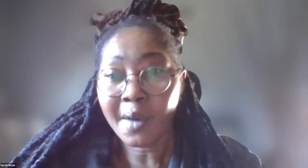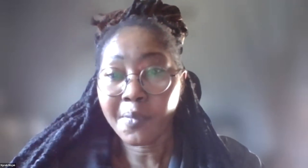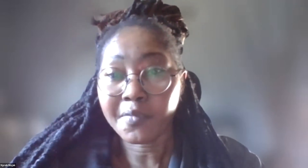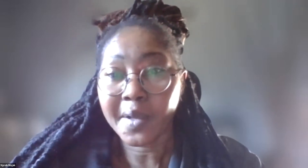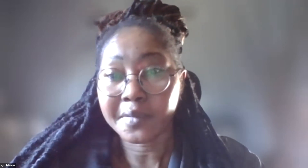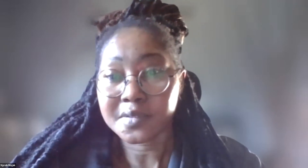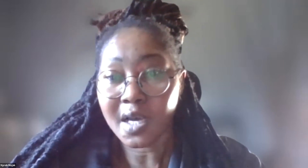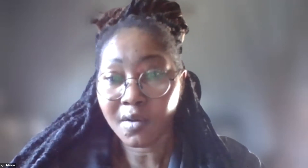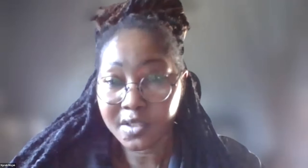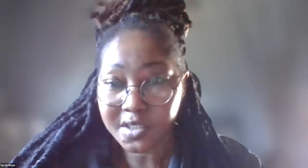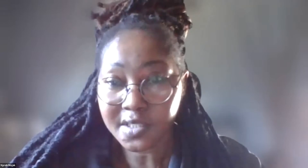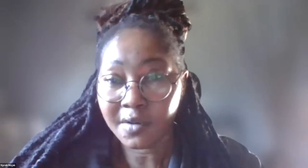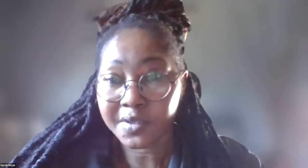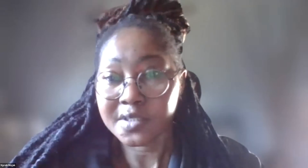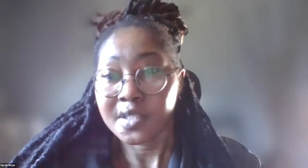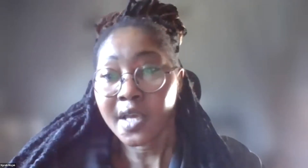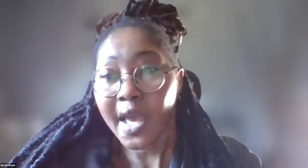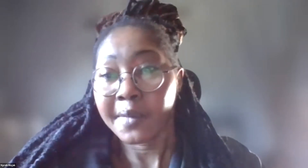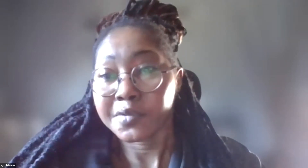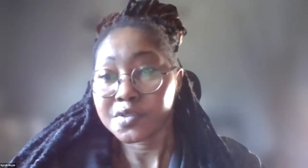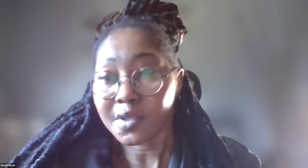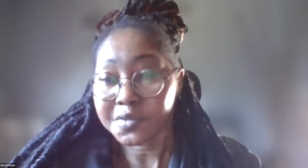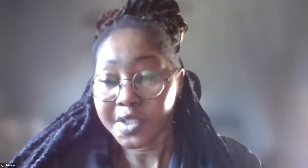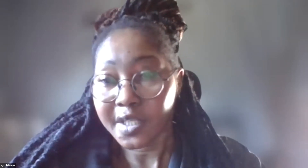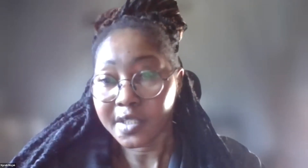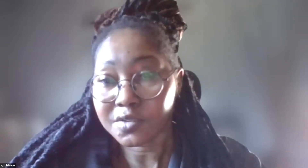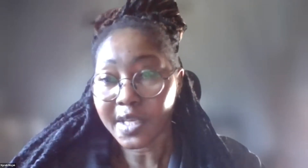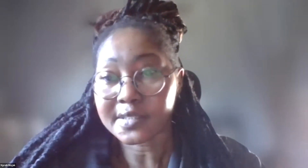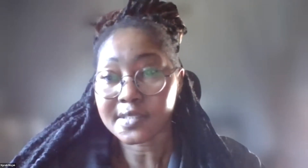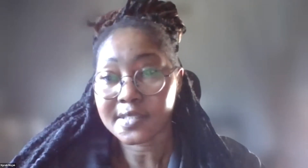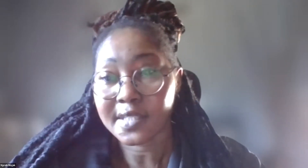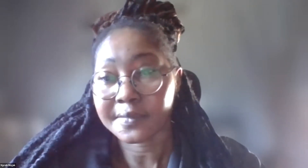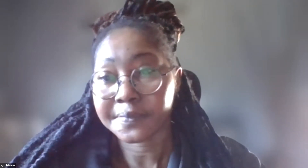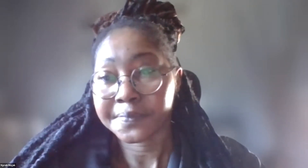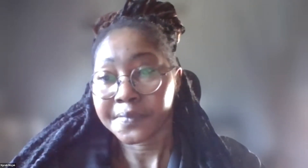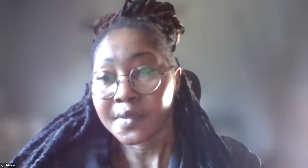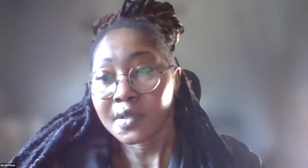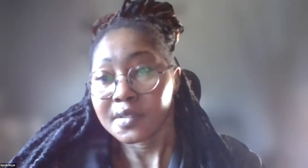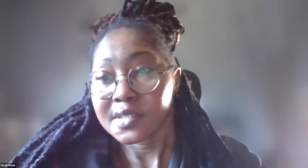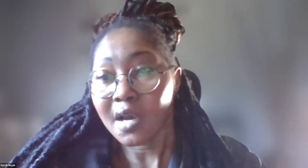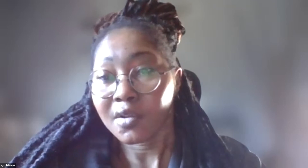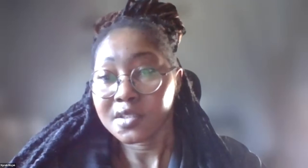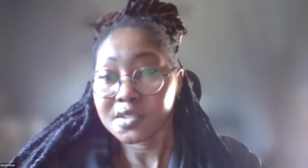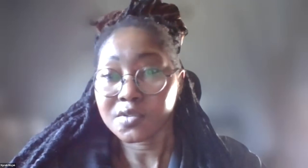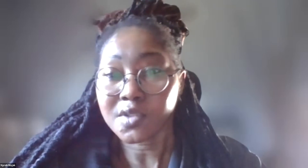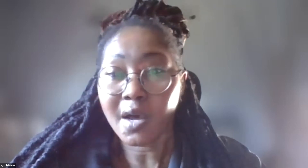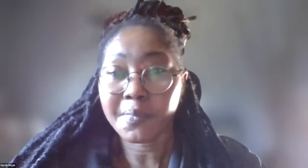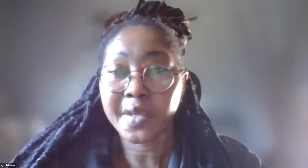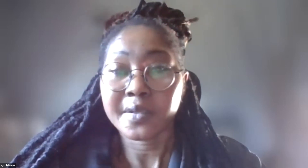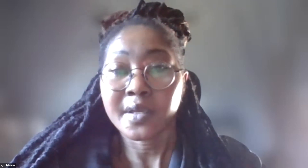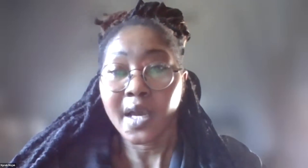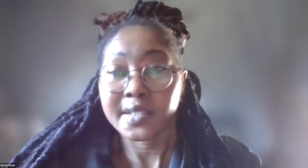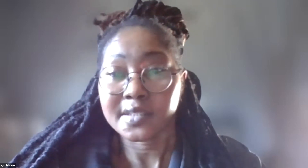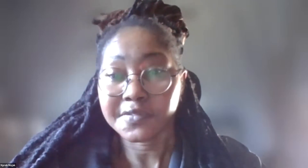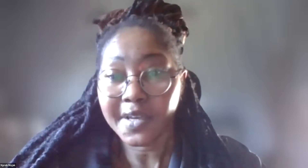With the help of my psychologist, I was able to stop drinking in 2016. The psychologist also helped